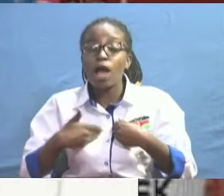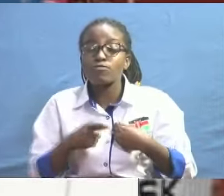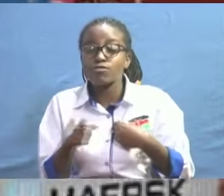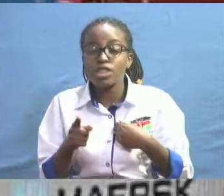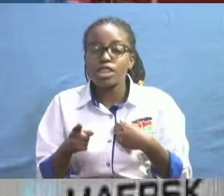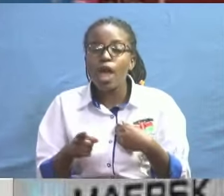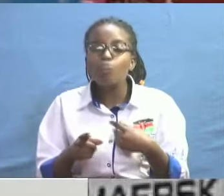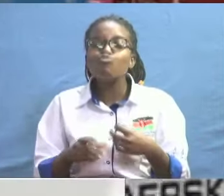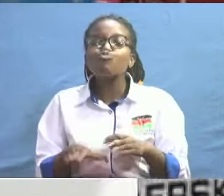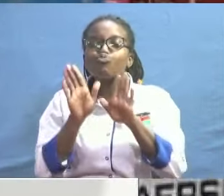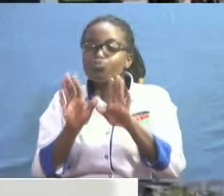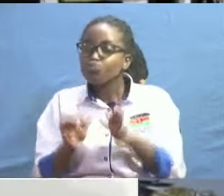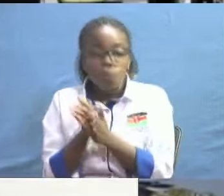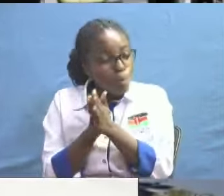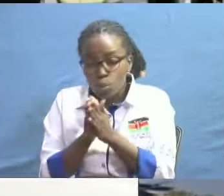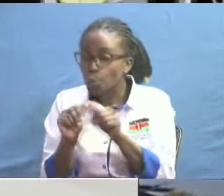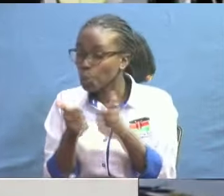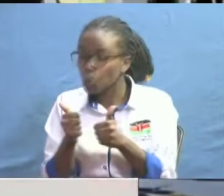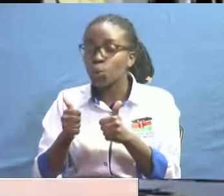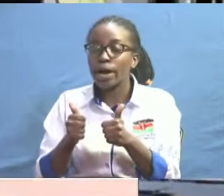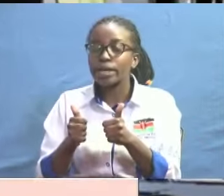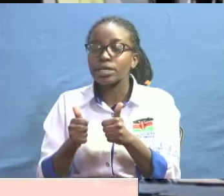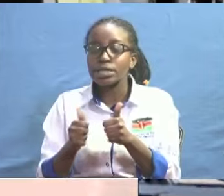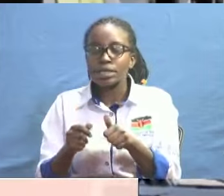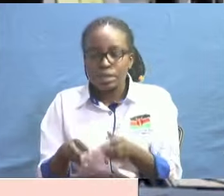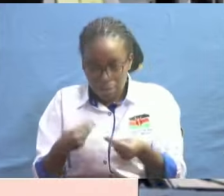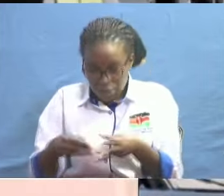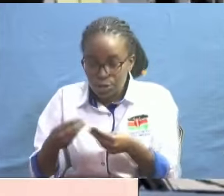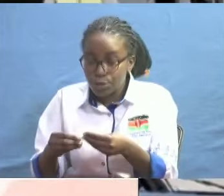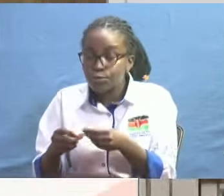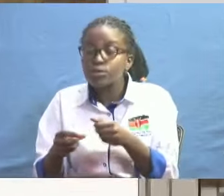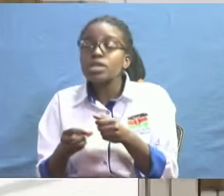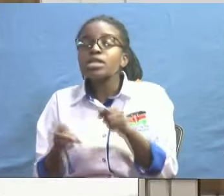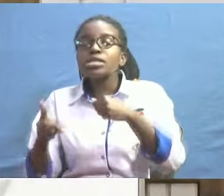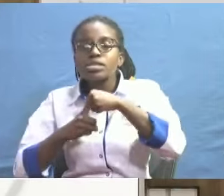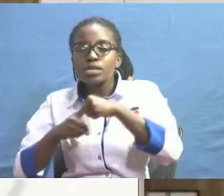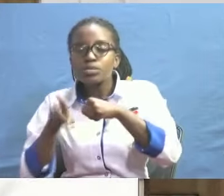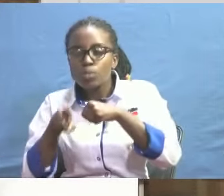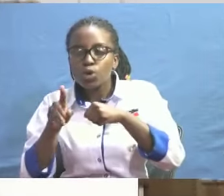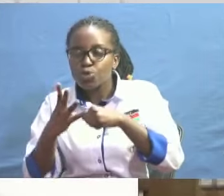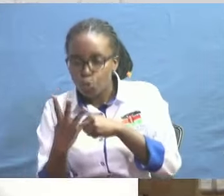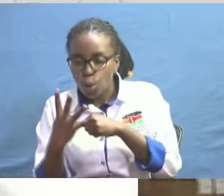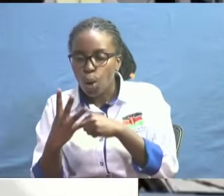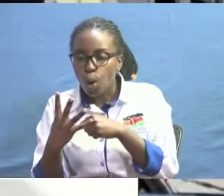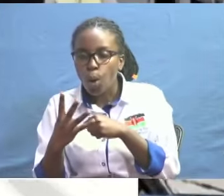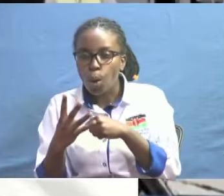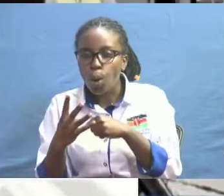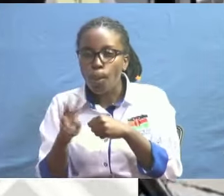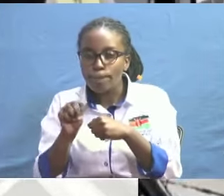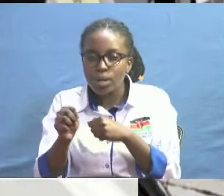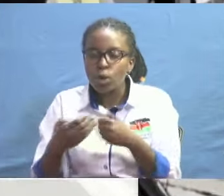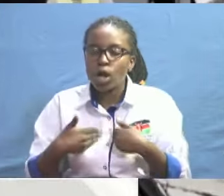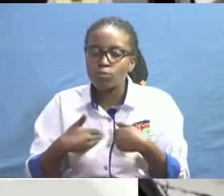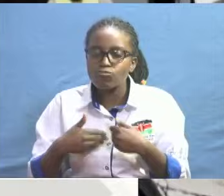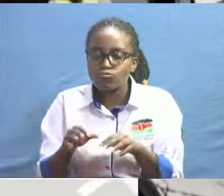and procurement fraud. She is accused of awarding a 6.4 million shillings tender to a company owned by her daughter, a